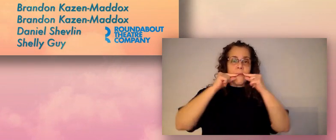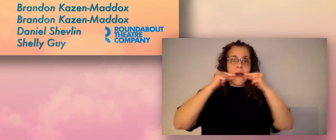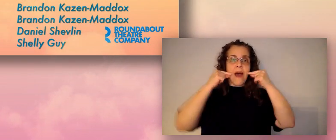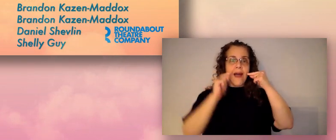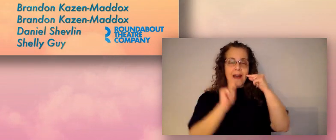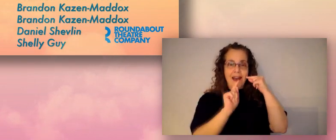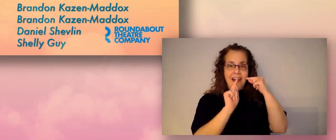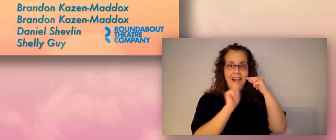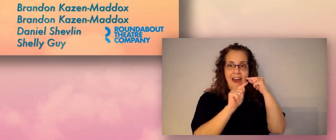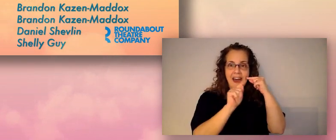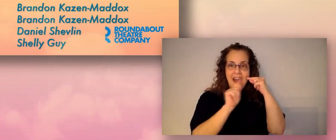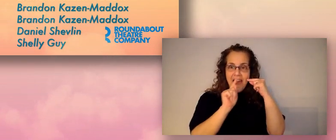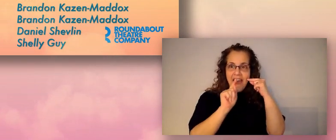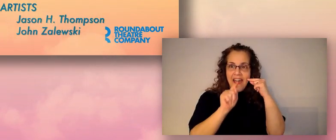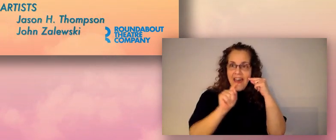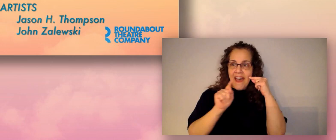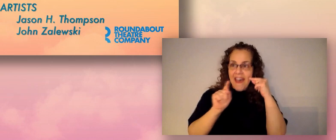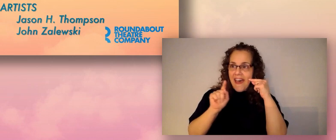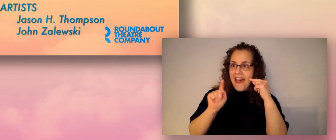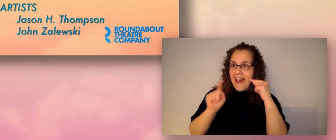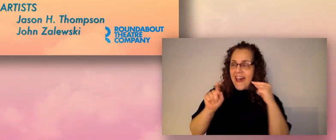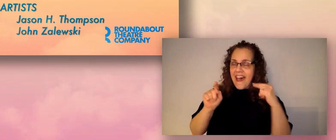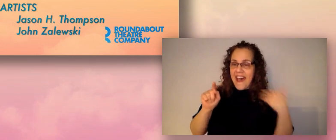Smiles on people's